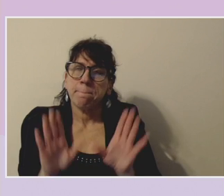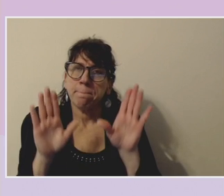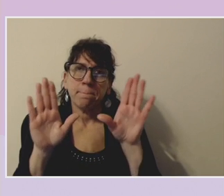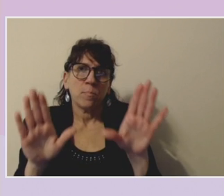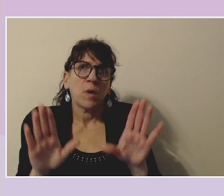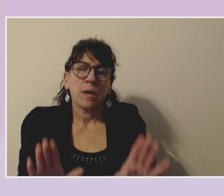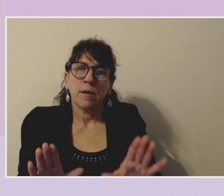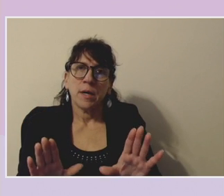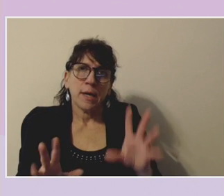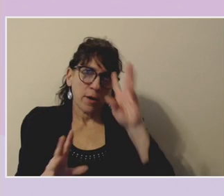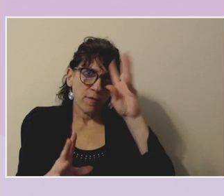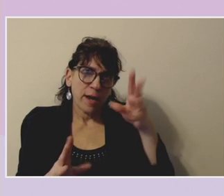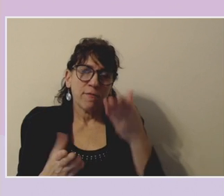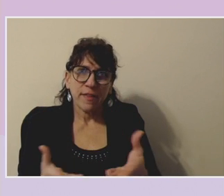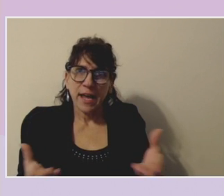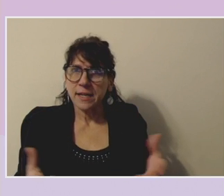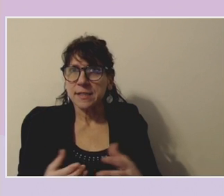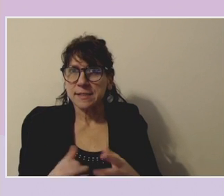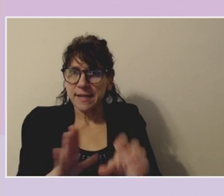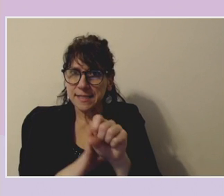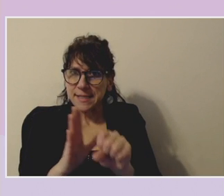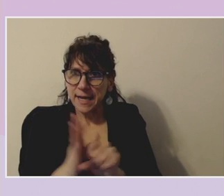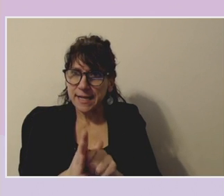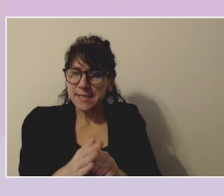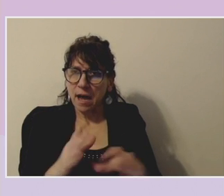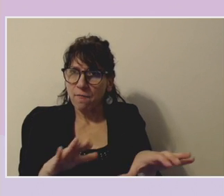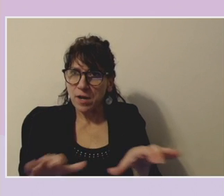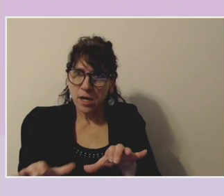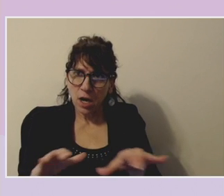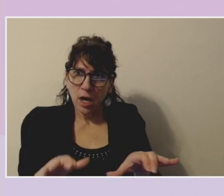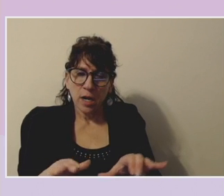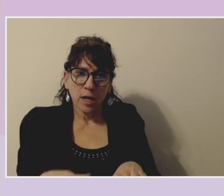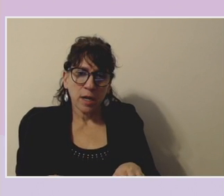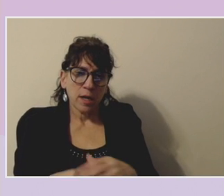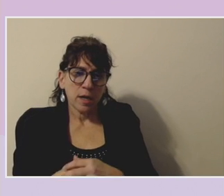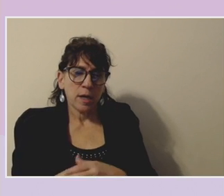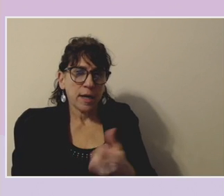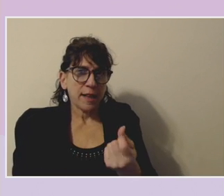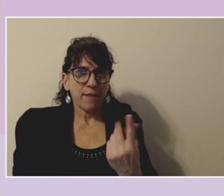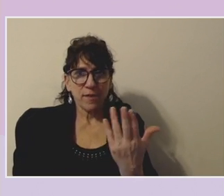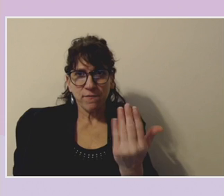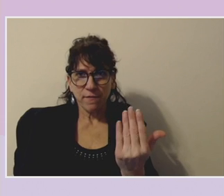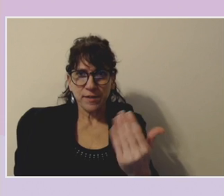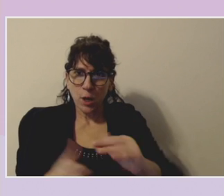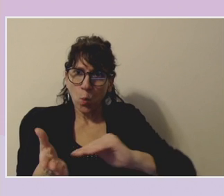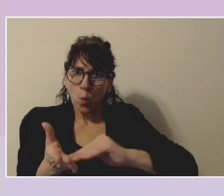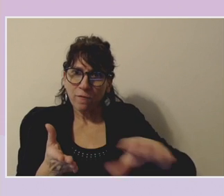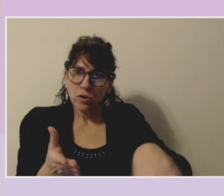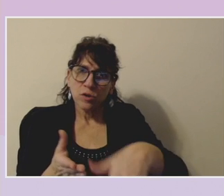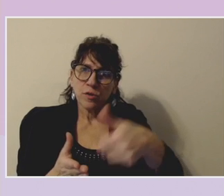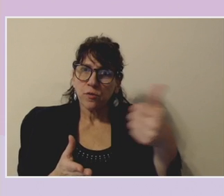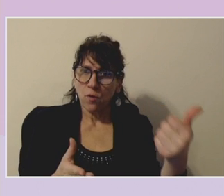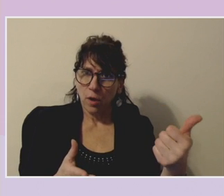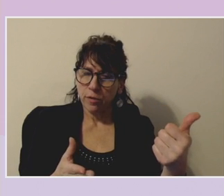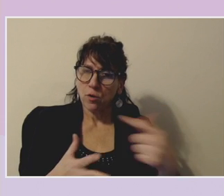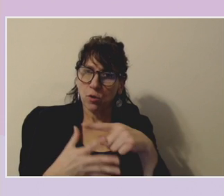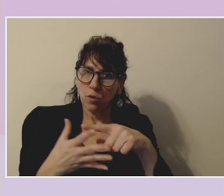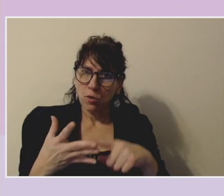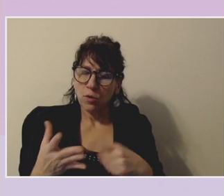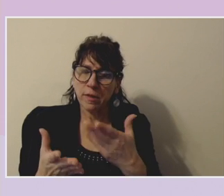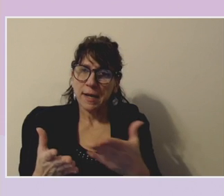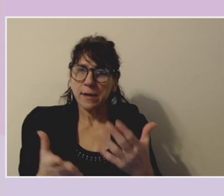things that states have done through 1115 waivers, through other means to help